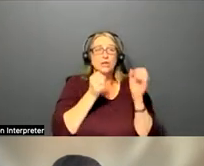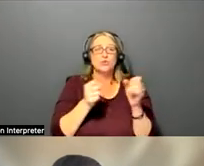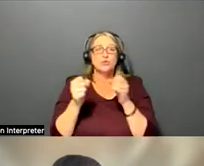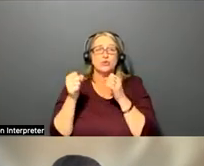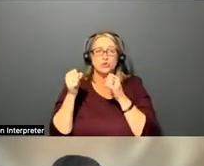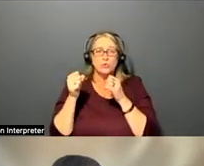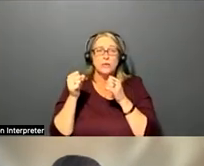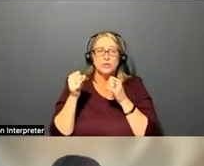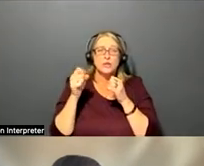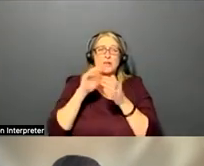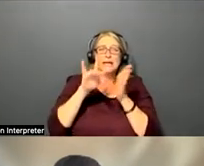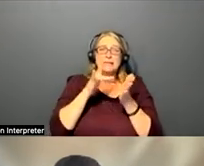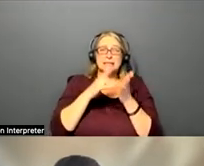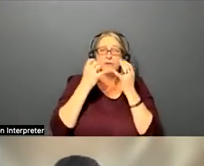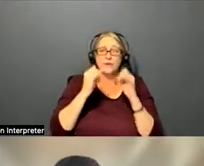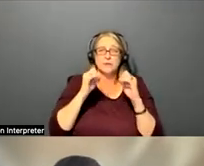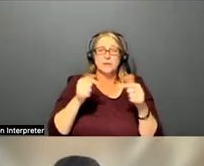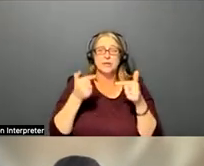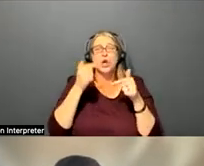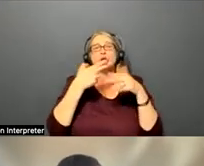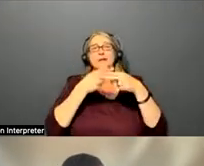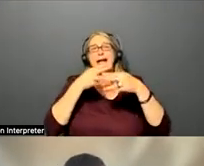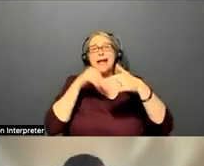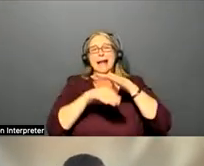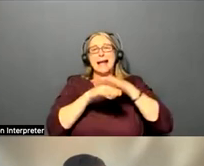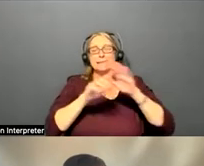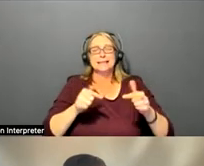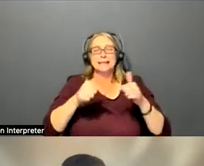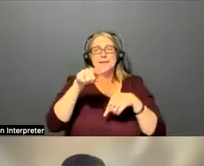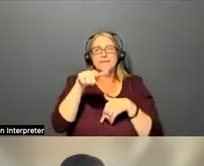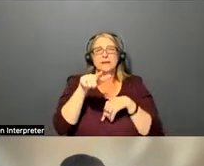for Independent Living called Access Living in Chicago.